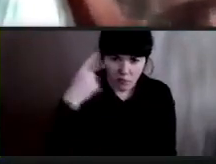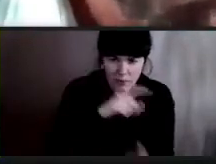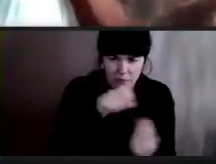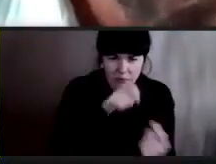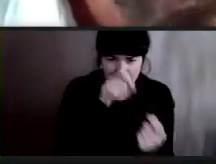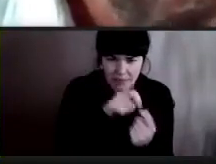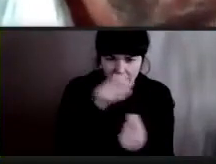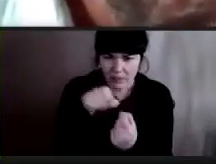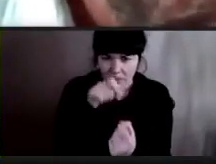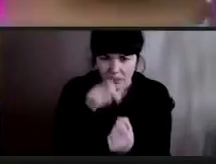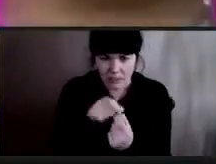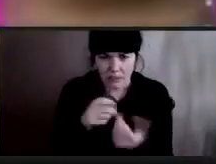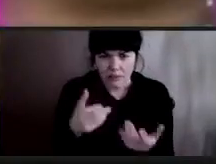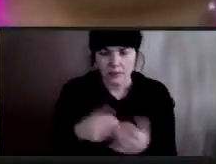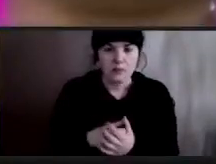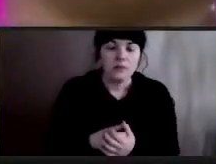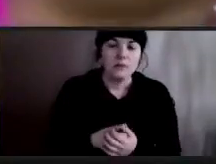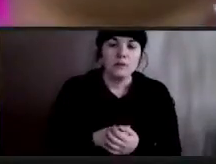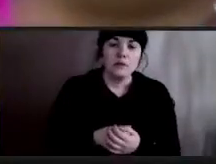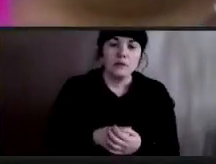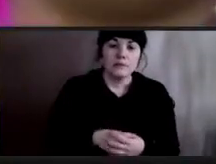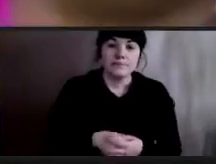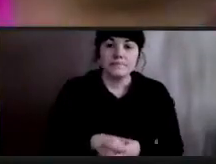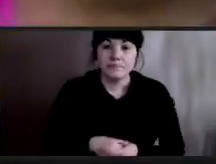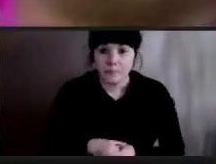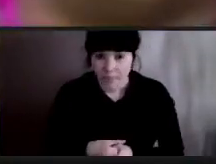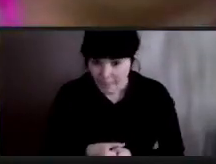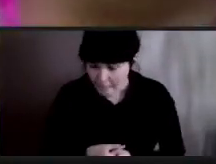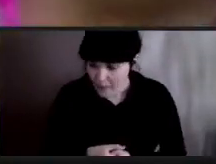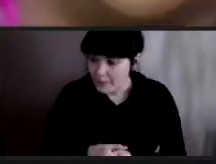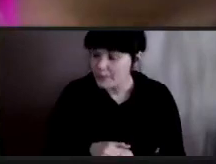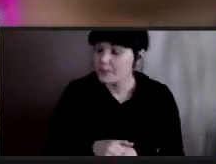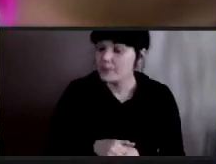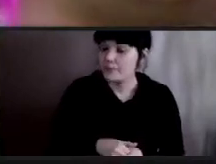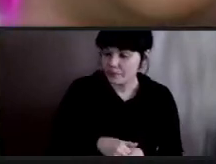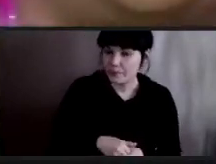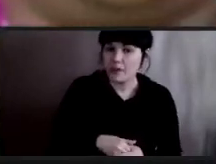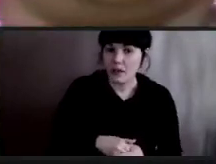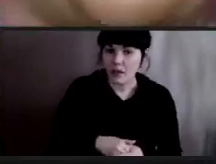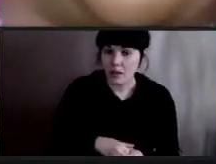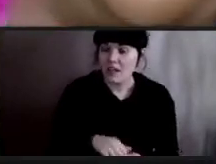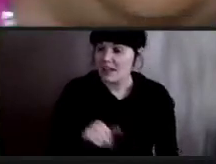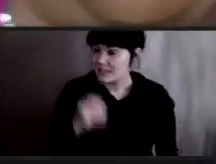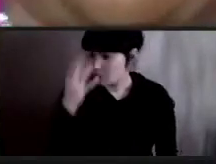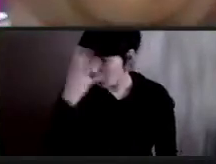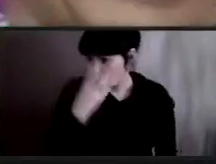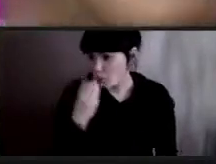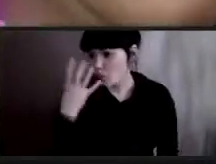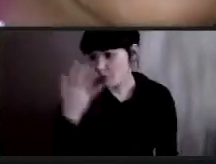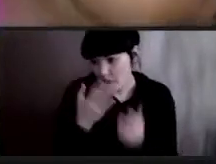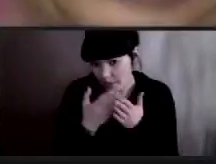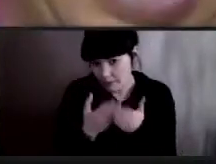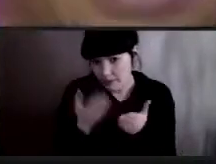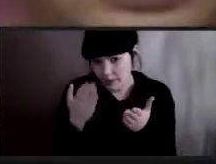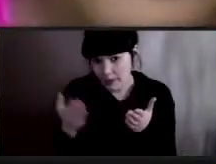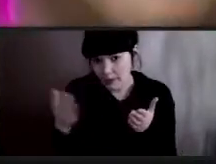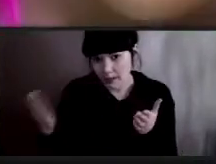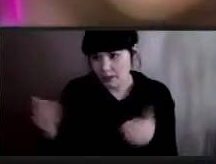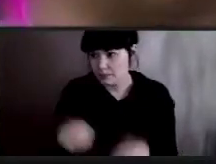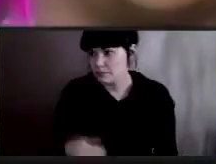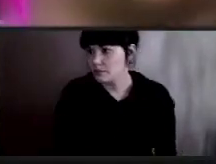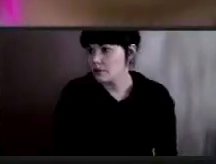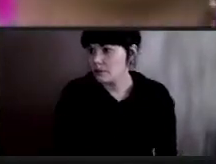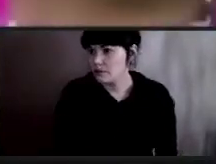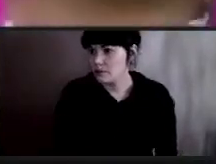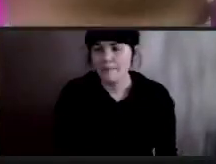on? And then, well, this is the beauty of it, because the dollars, well, of course, you know, nobody can go and buy themselves a house or something